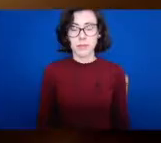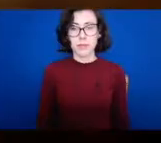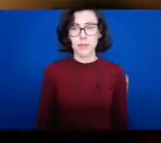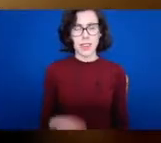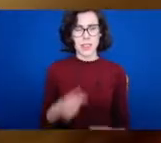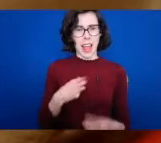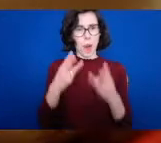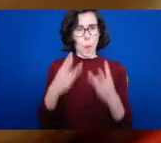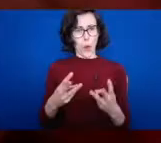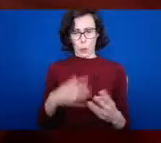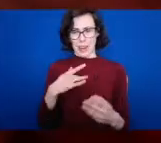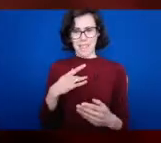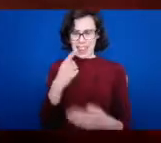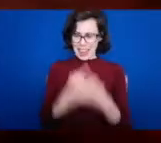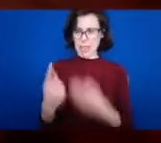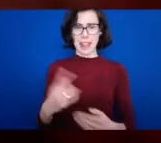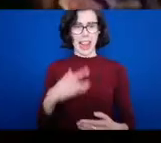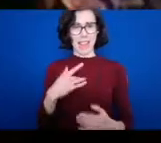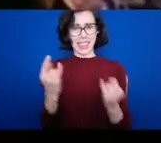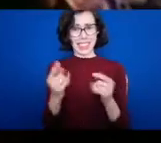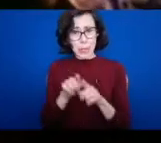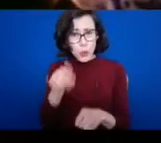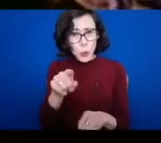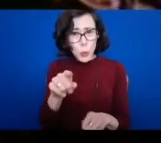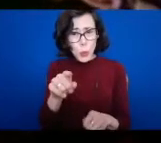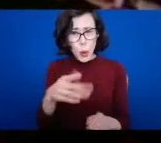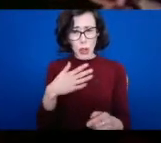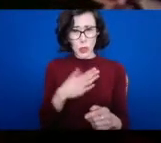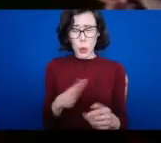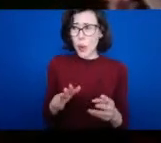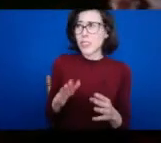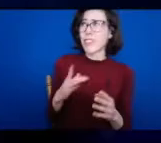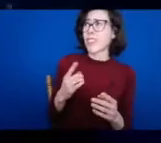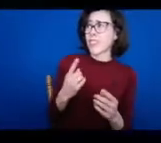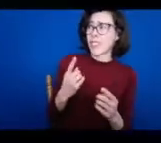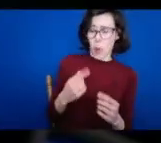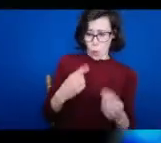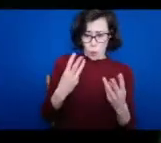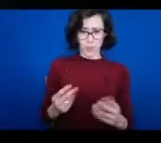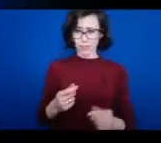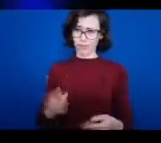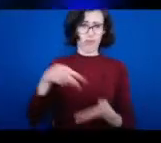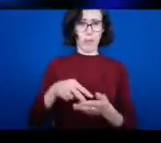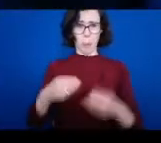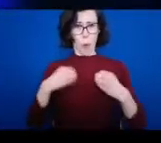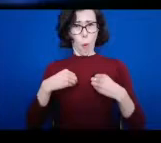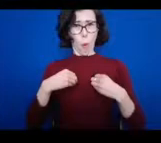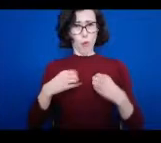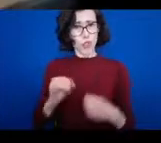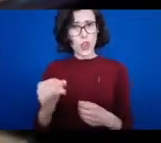life just like you. I don't want to live in the shadow of others because I want to make my own journey in life. And I know if I'm given the chance, I can and